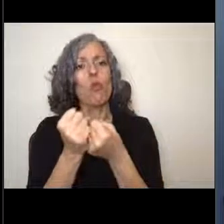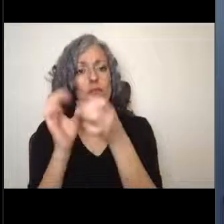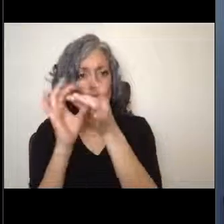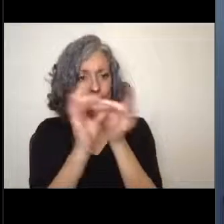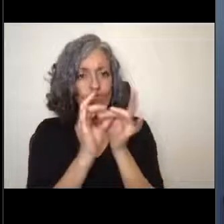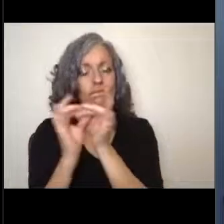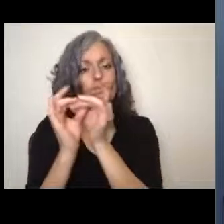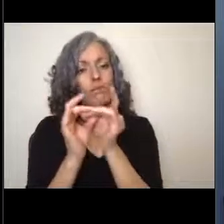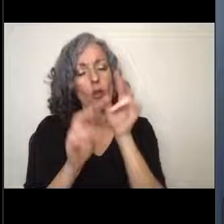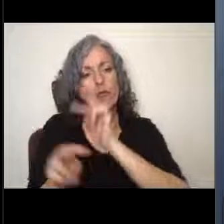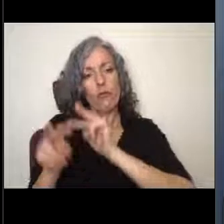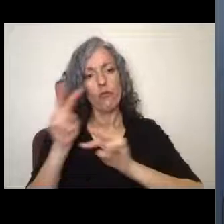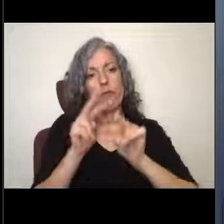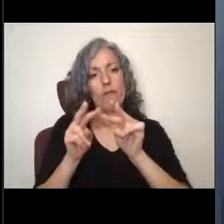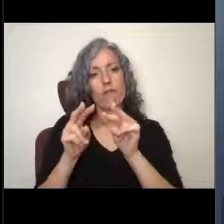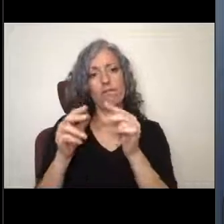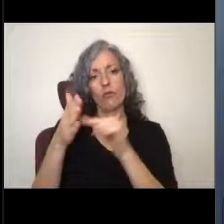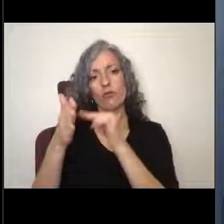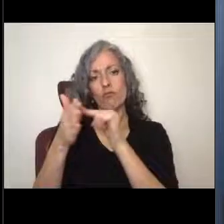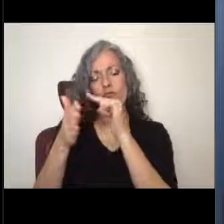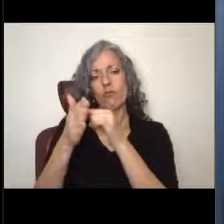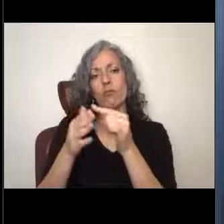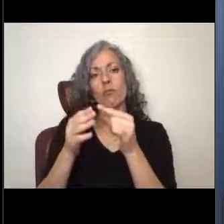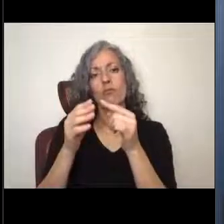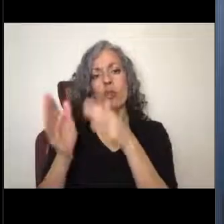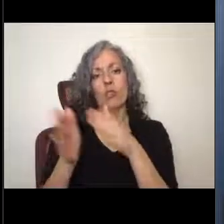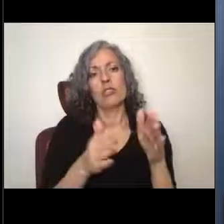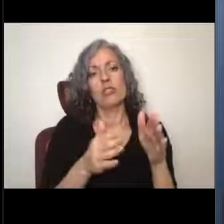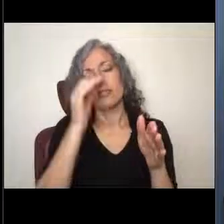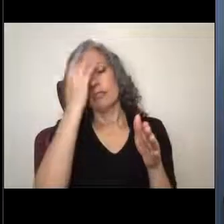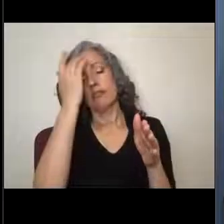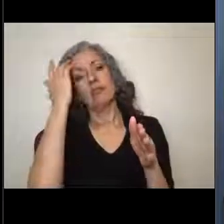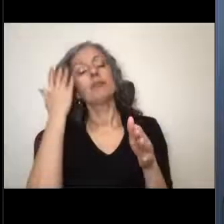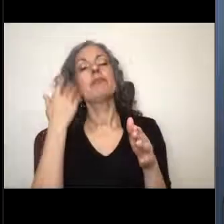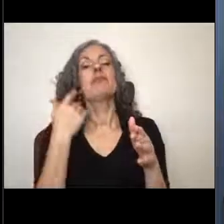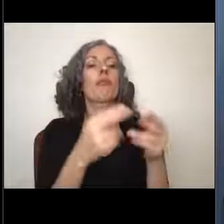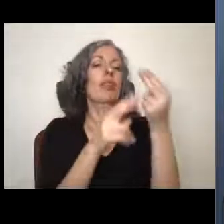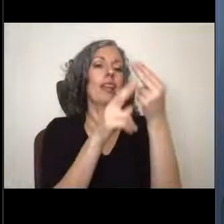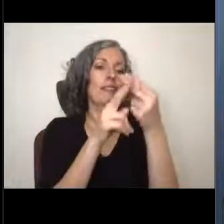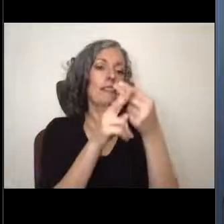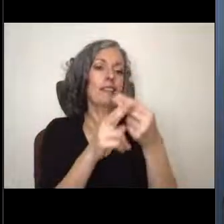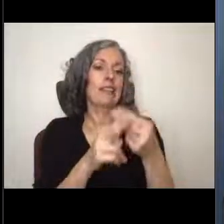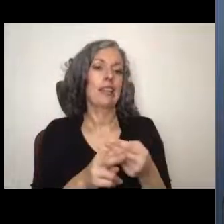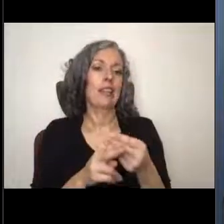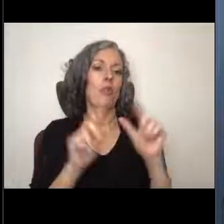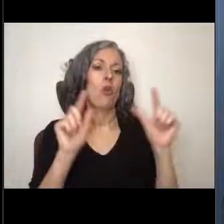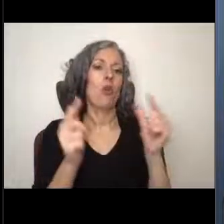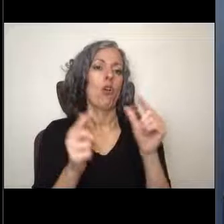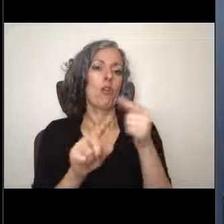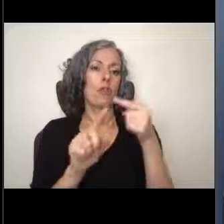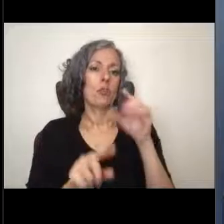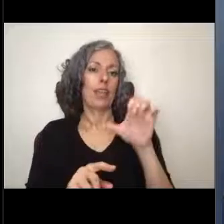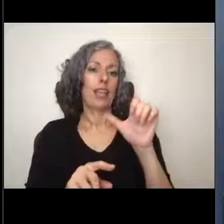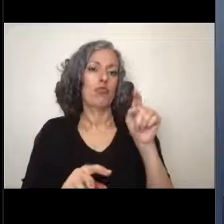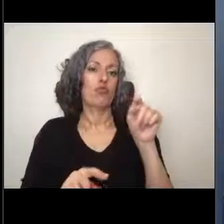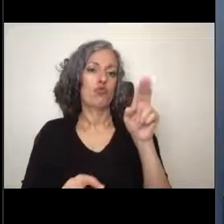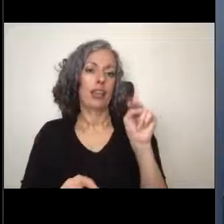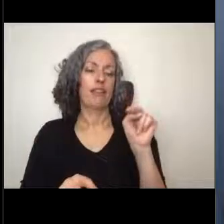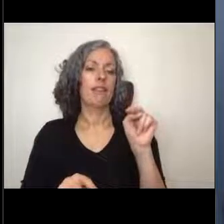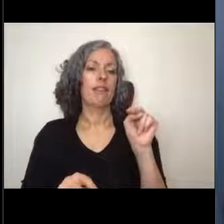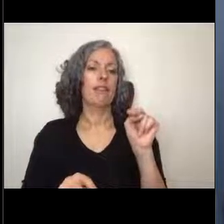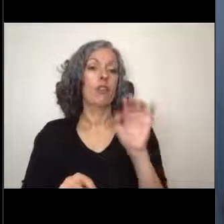process, particularly Kimberly Erickson, Carolyn Dabney, and Wendy Bishop from the Caltrans Right-of-Way Division, and Ed Francis